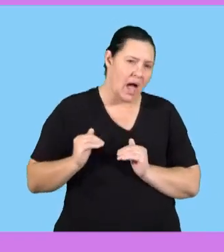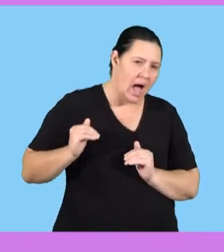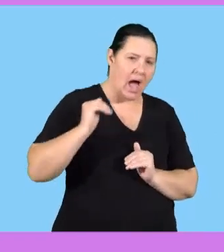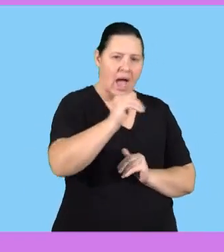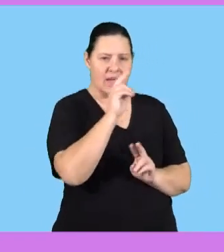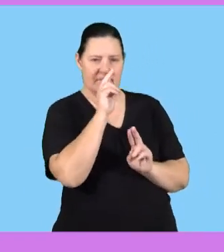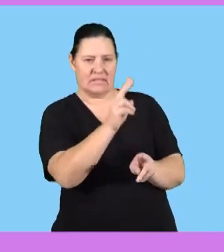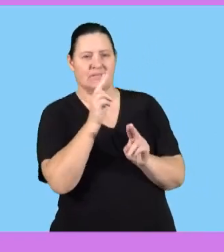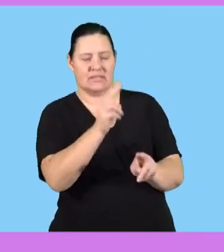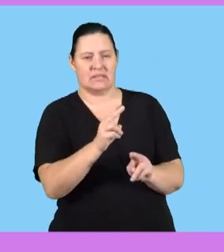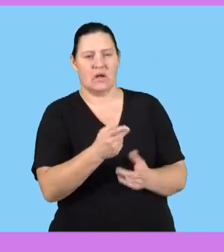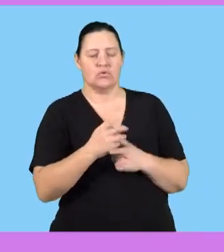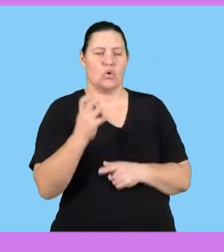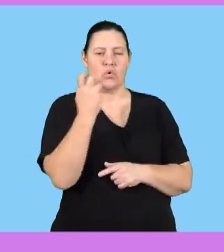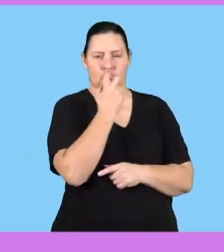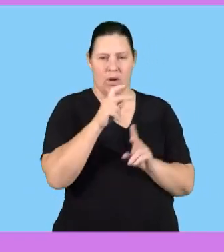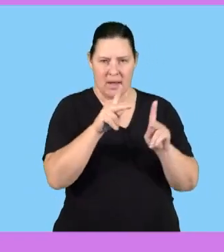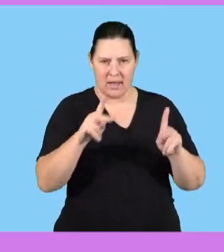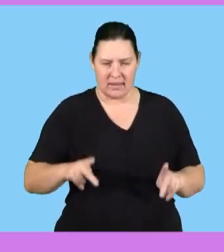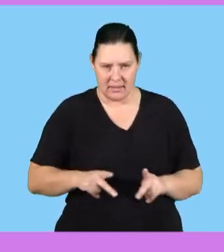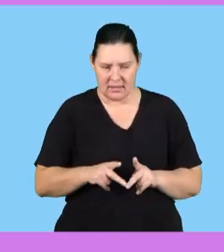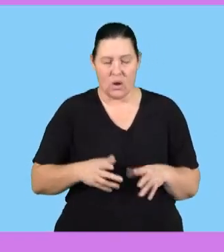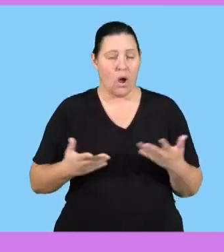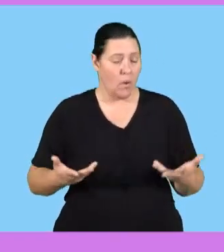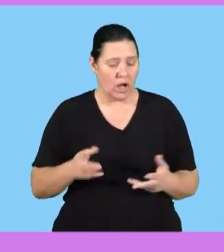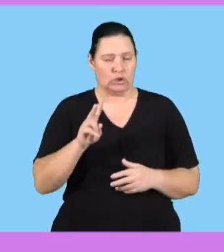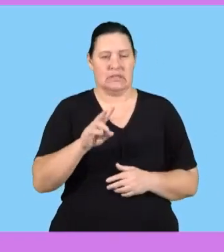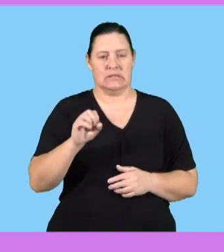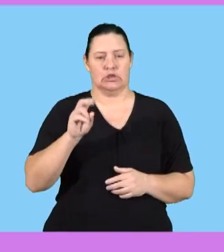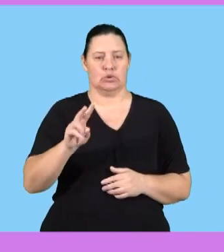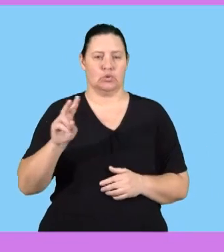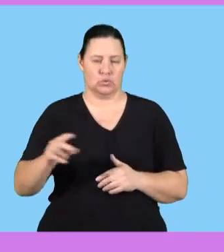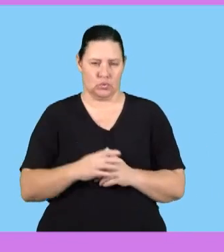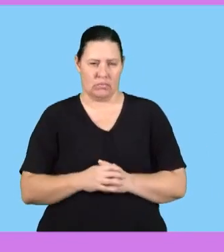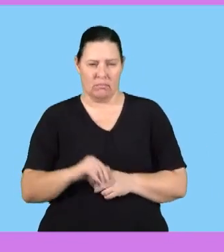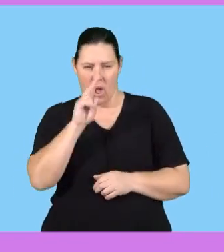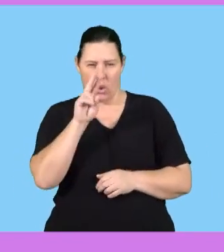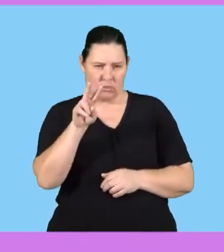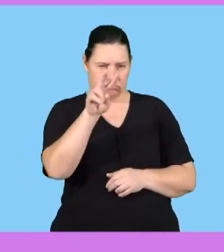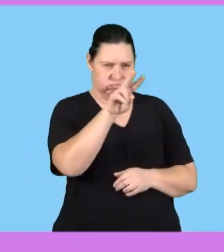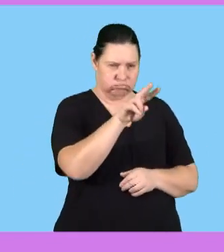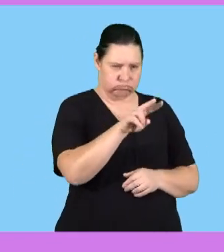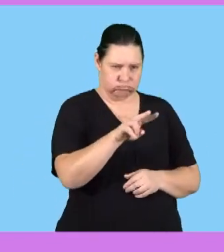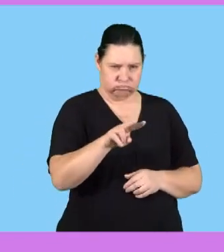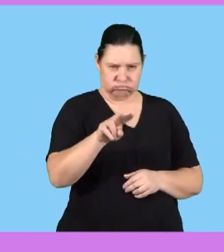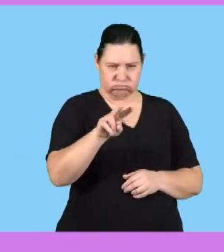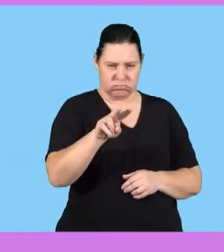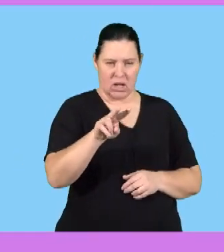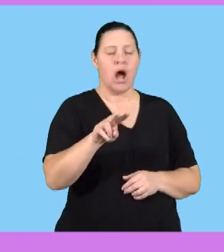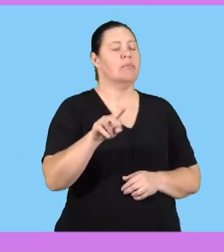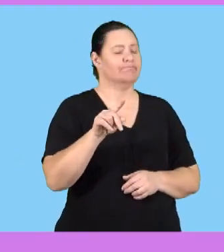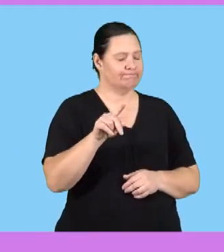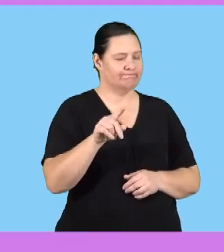province with the highest number of visitors to the Kruger National Park in 2022. So if I look at